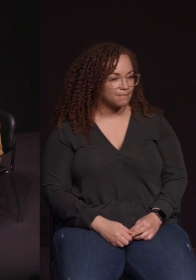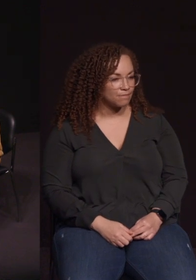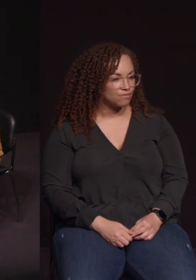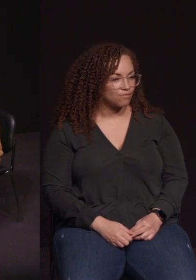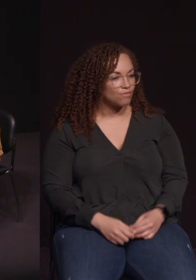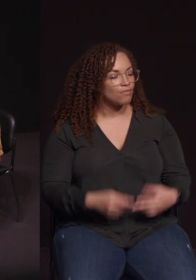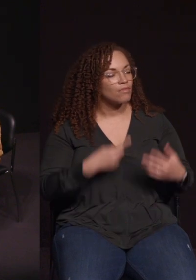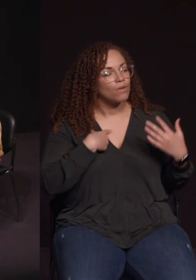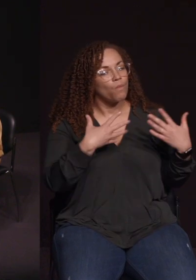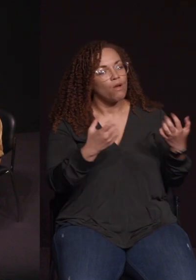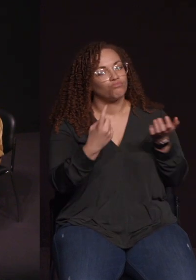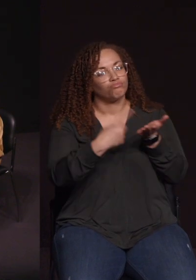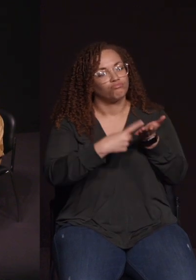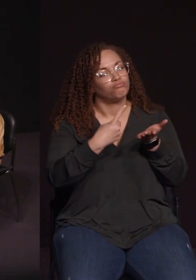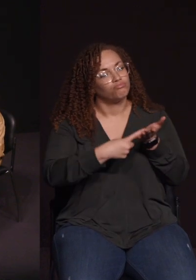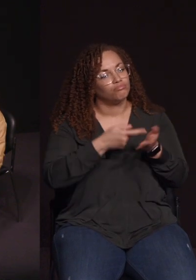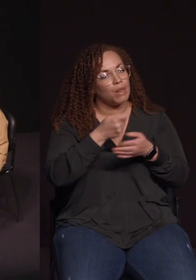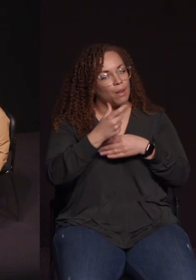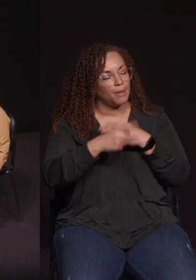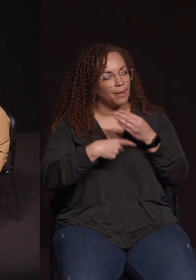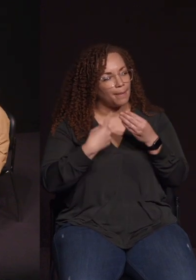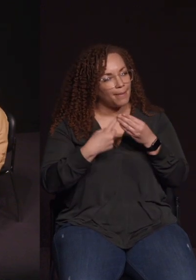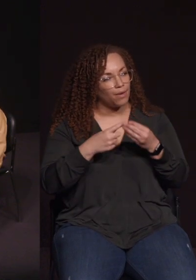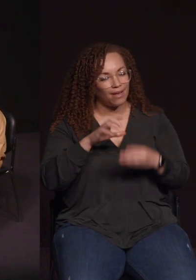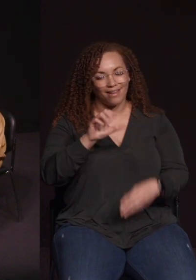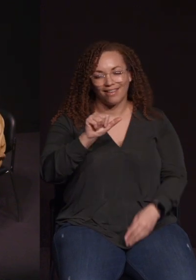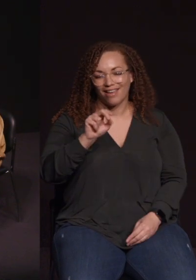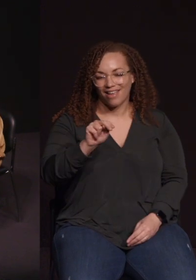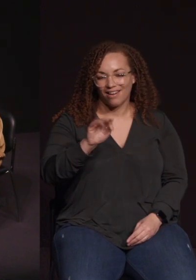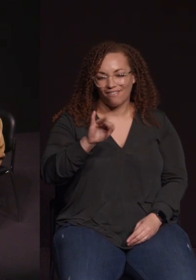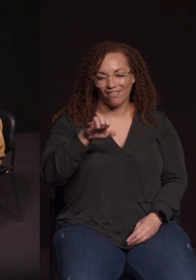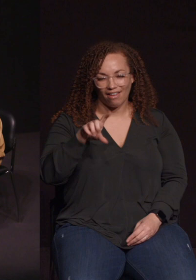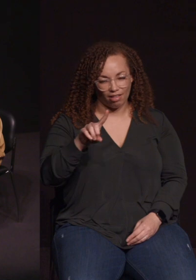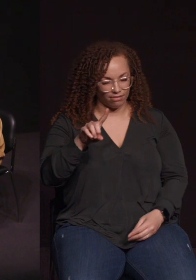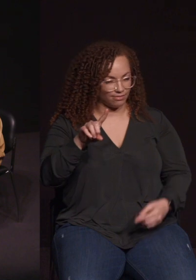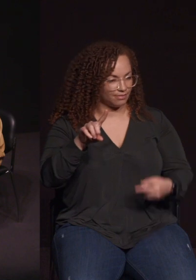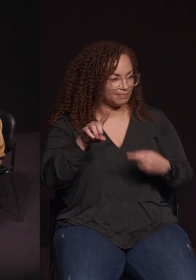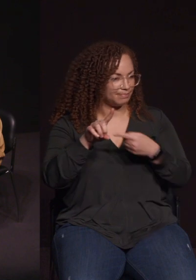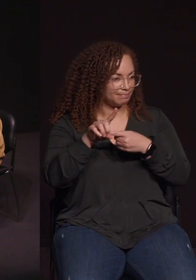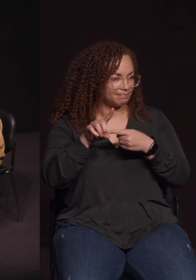I want to talk a bit about Canfield,